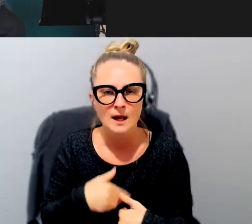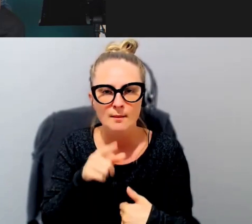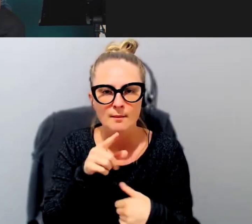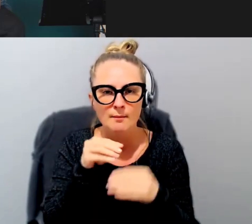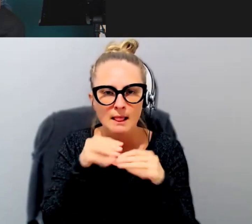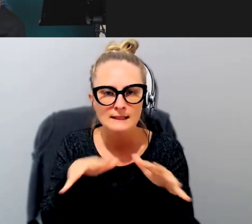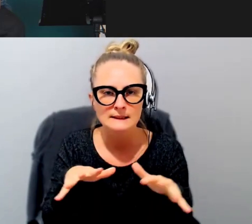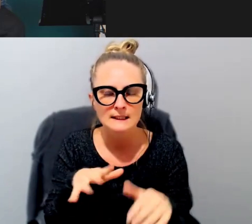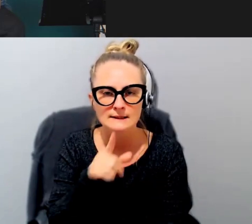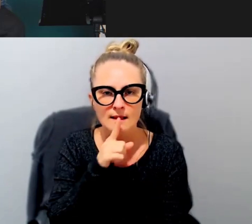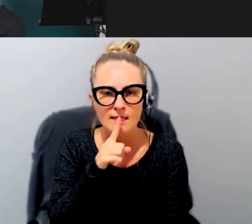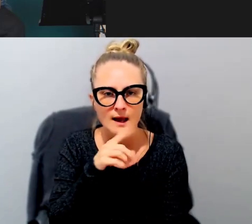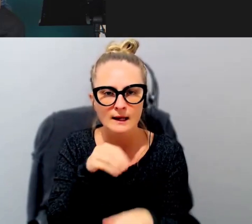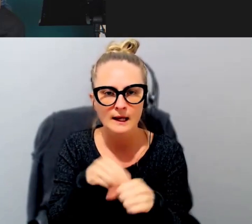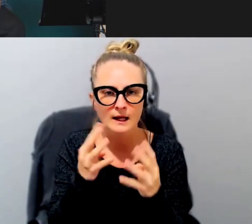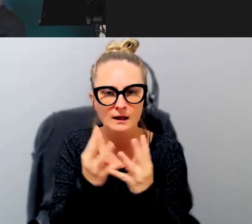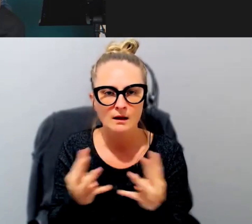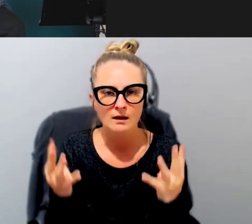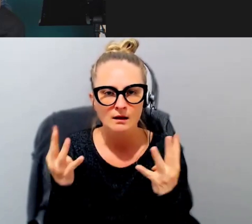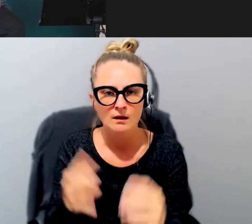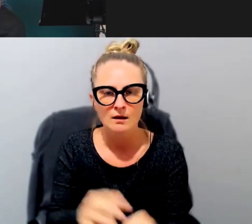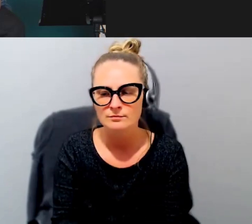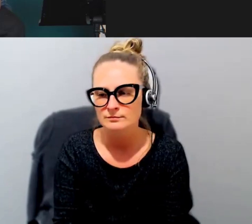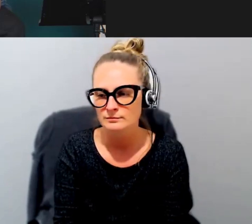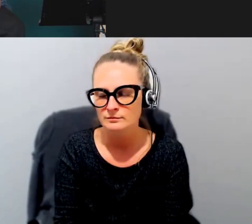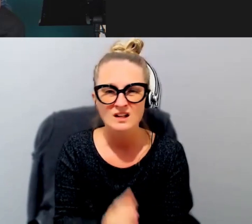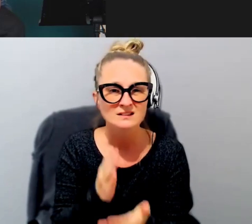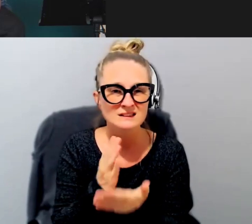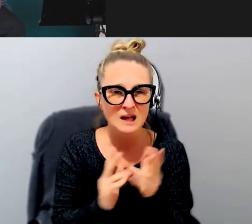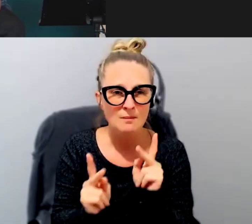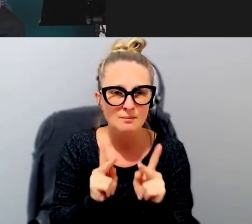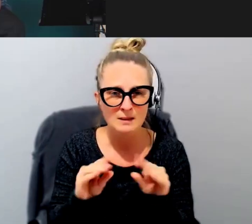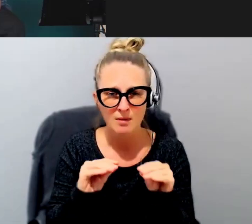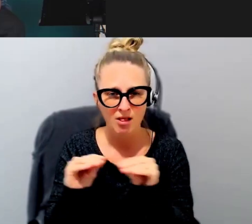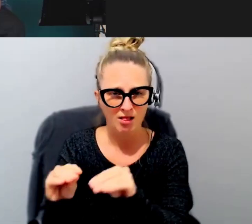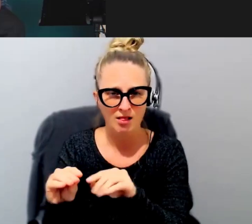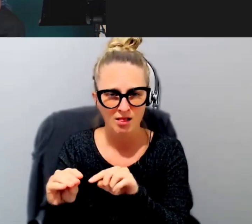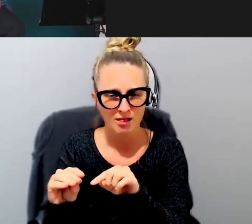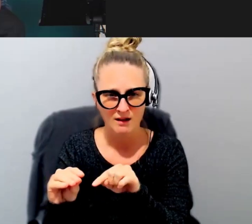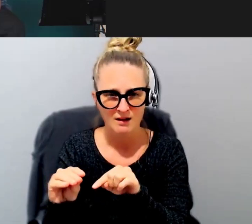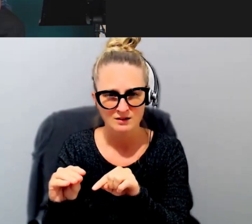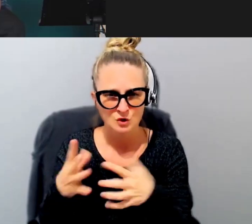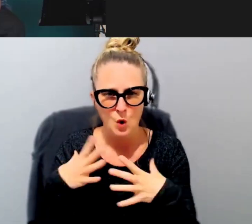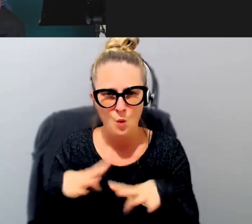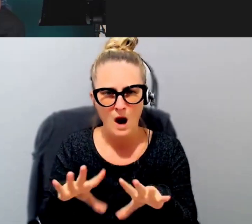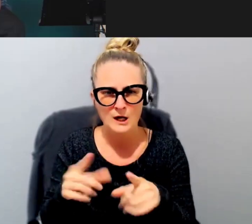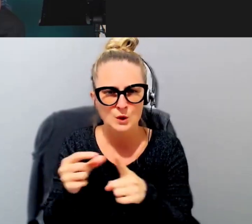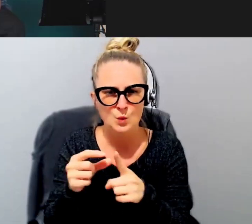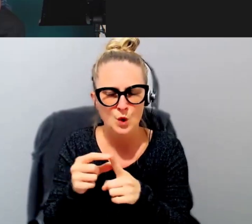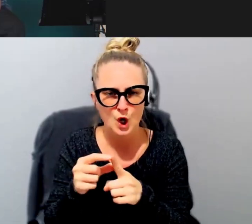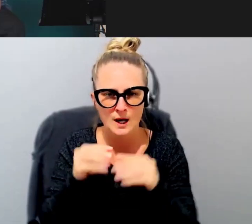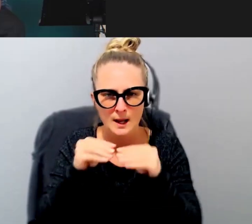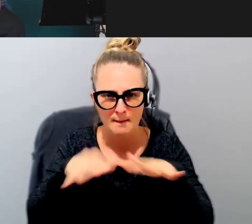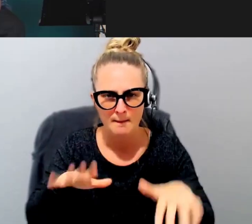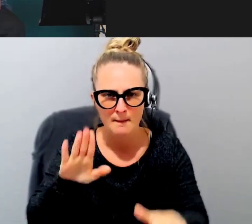So some folks in our movement don't even want us to say blessing, right? But I'm okay with that word.